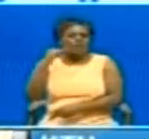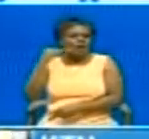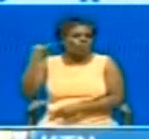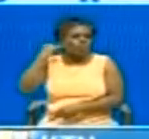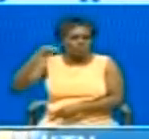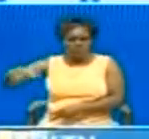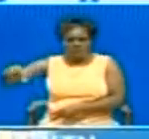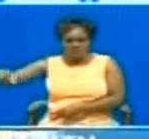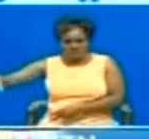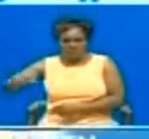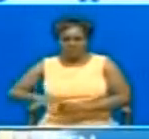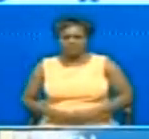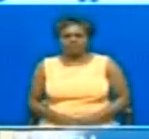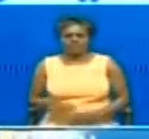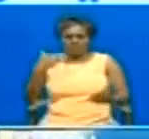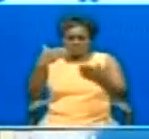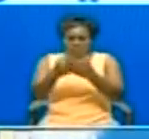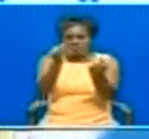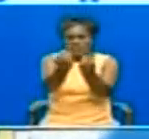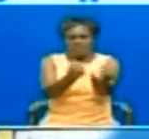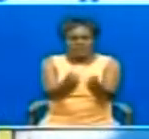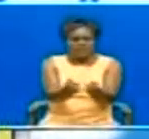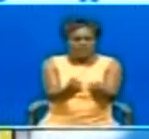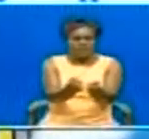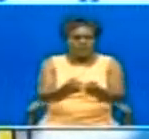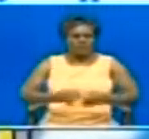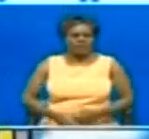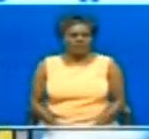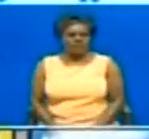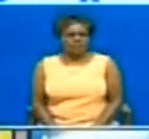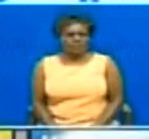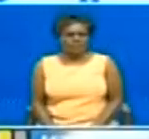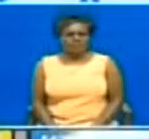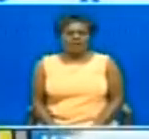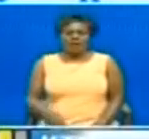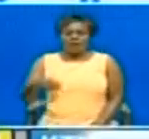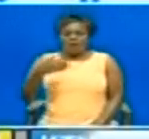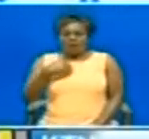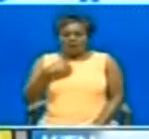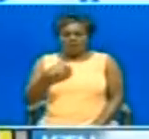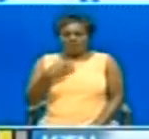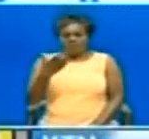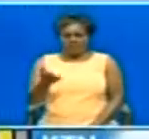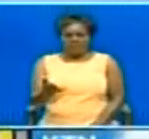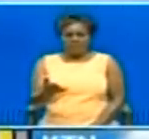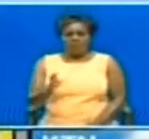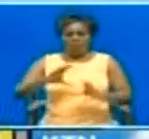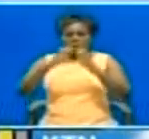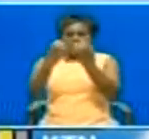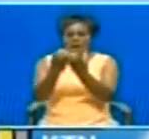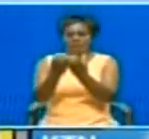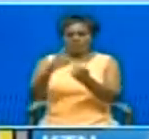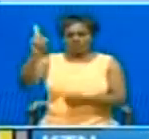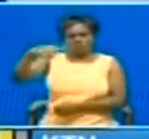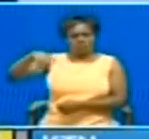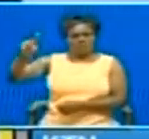games will go on until Saturday. To what you guys are now, this is world class. To